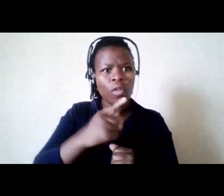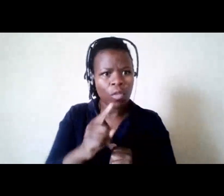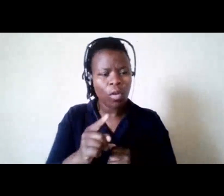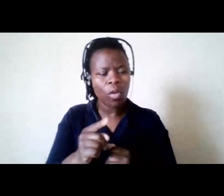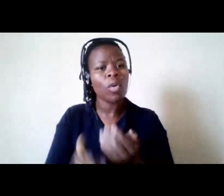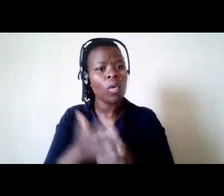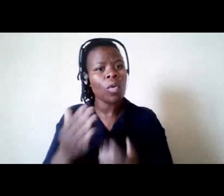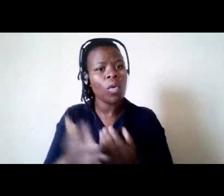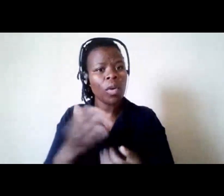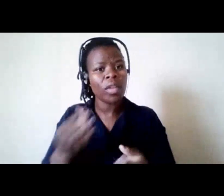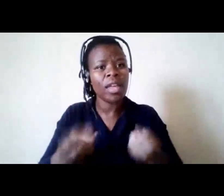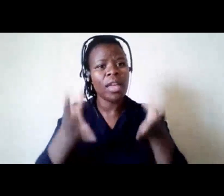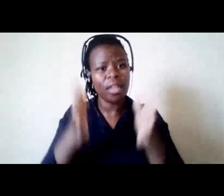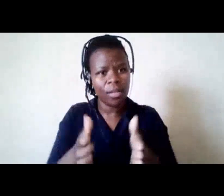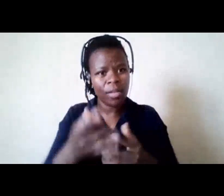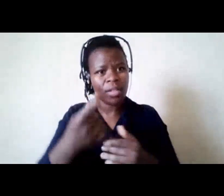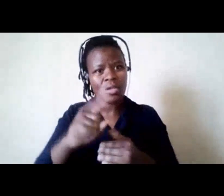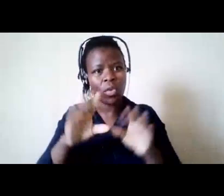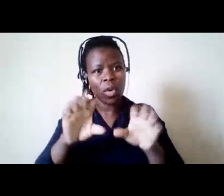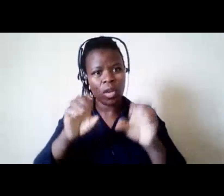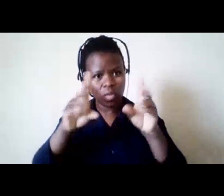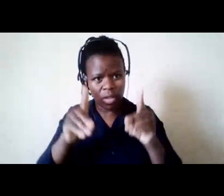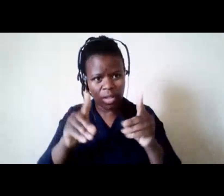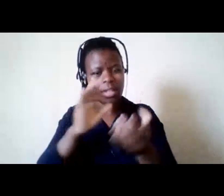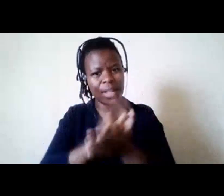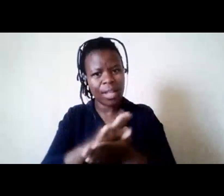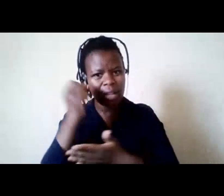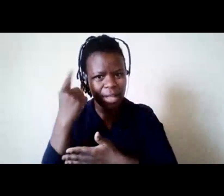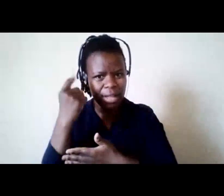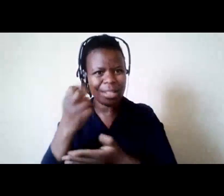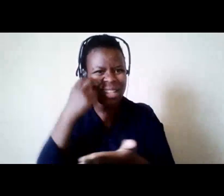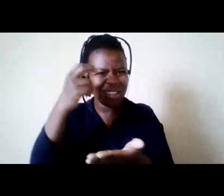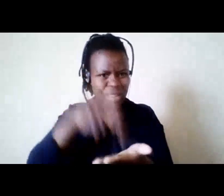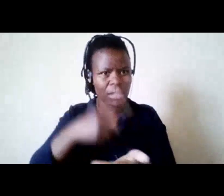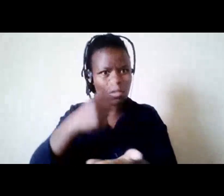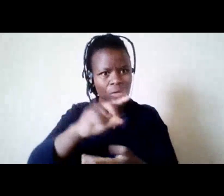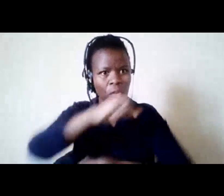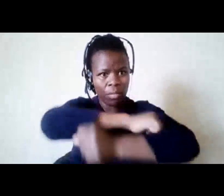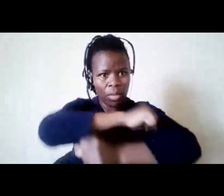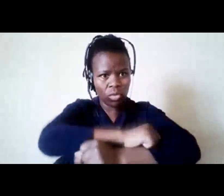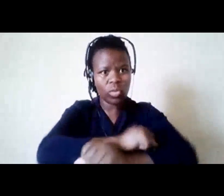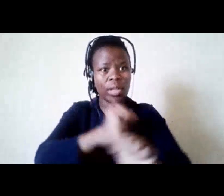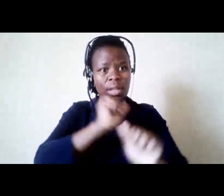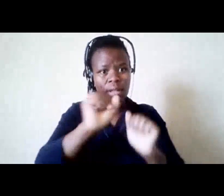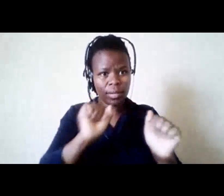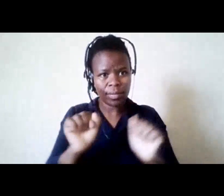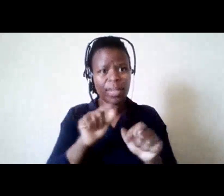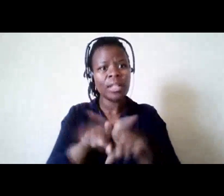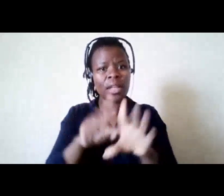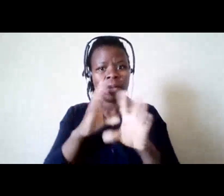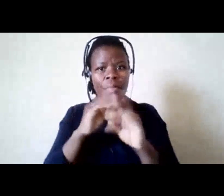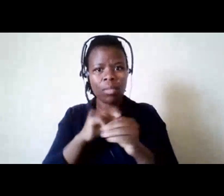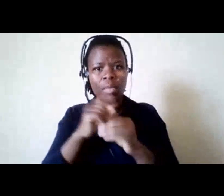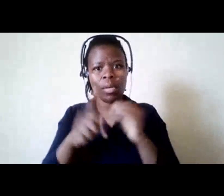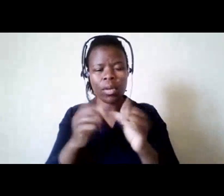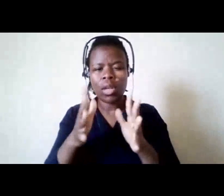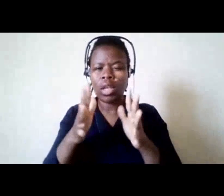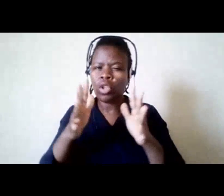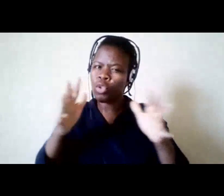level of education and understand how to see to the needs of those learners. So we're talking about a huge gap